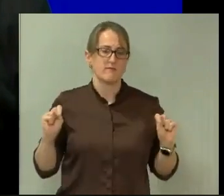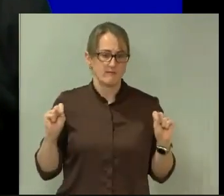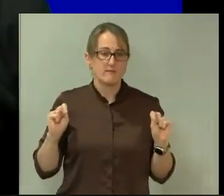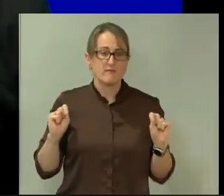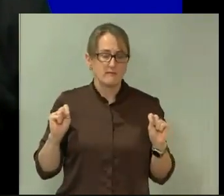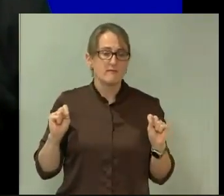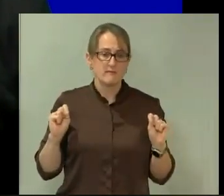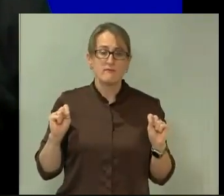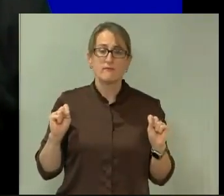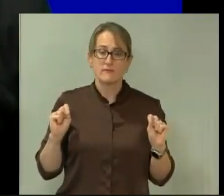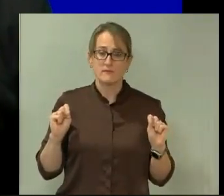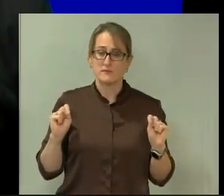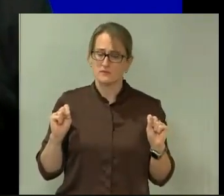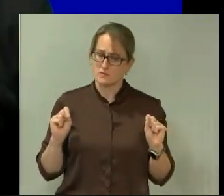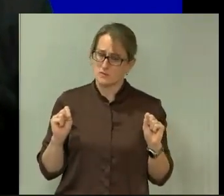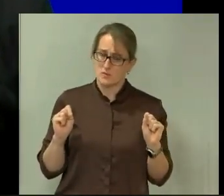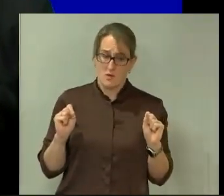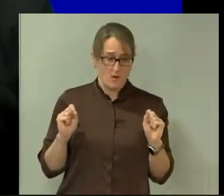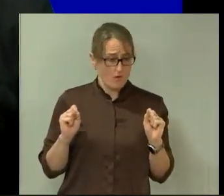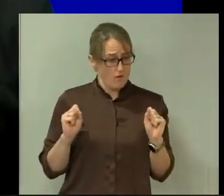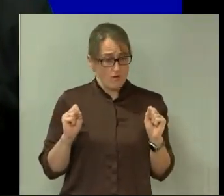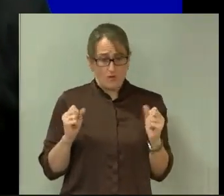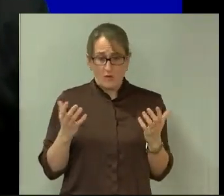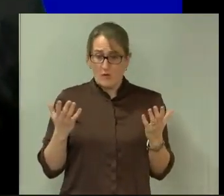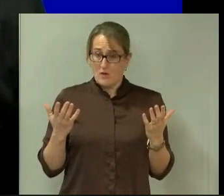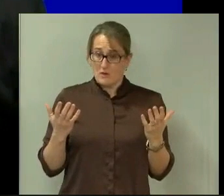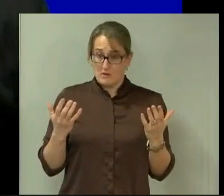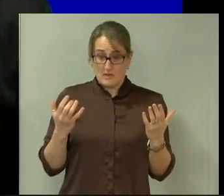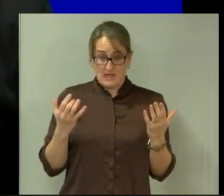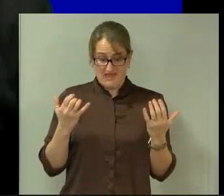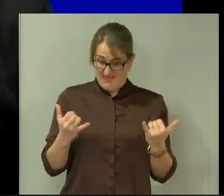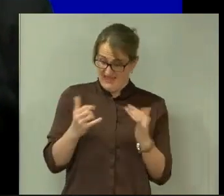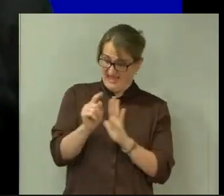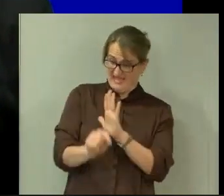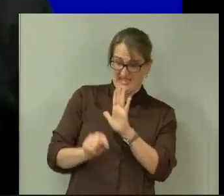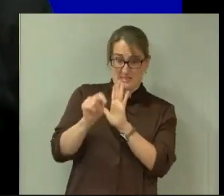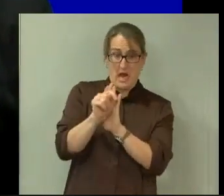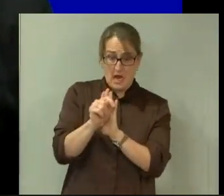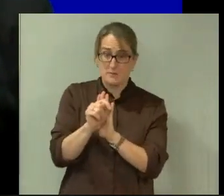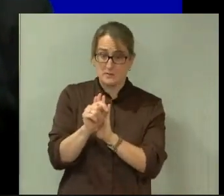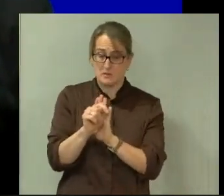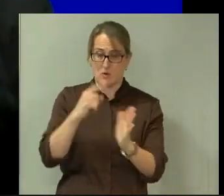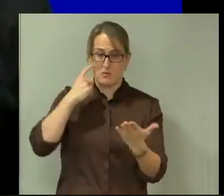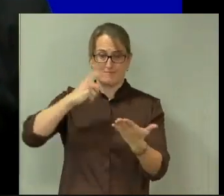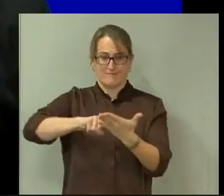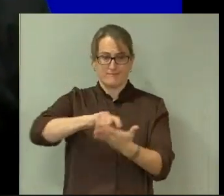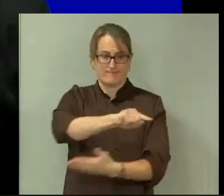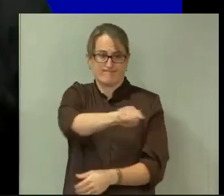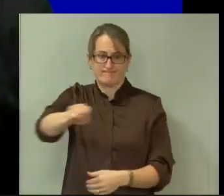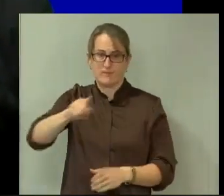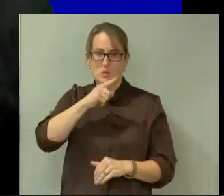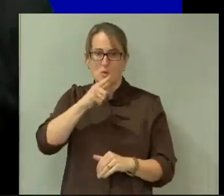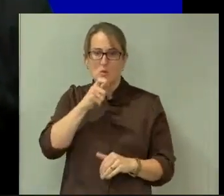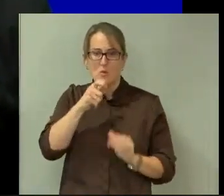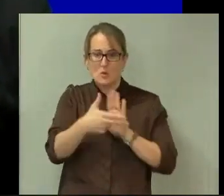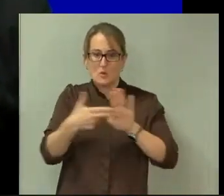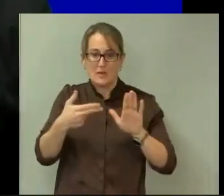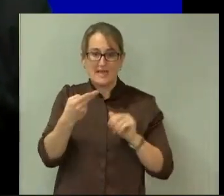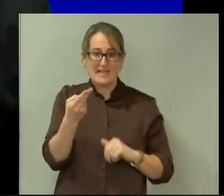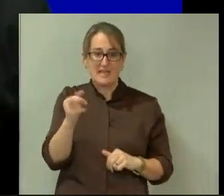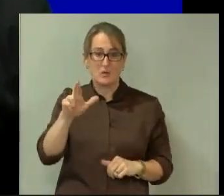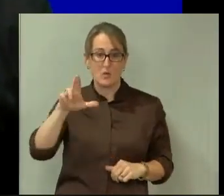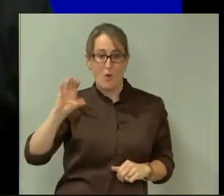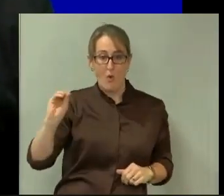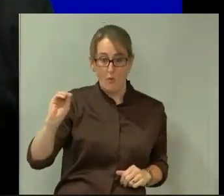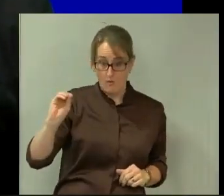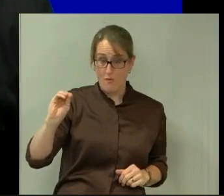it's at times like these that heroes come to the forefront. It's at times like these that we